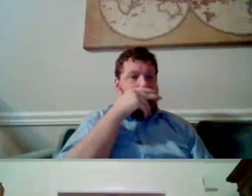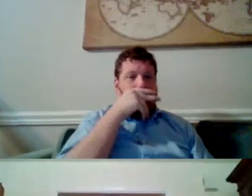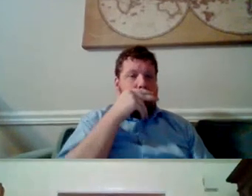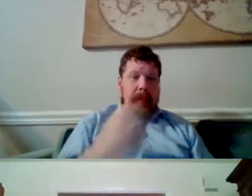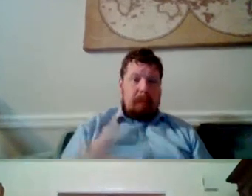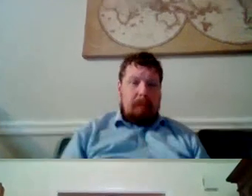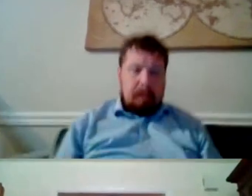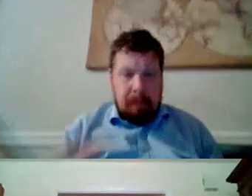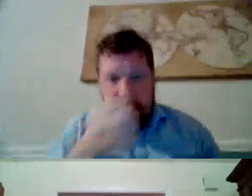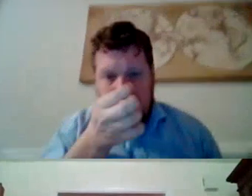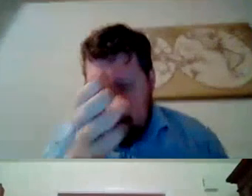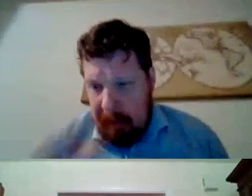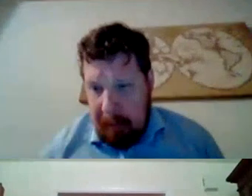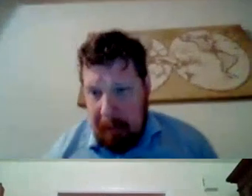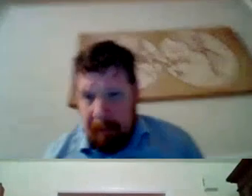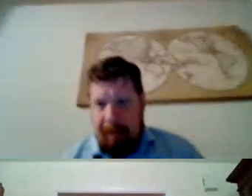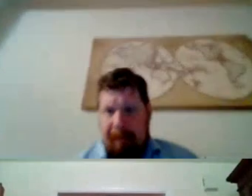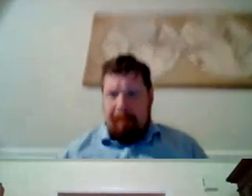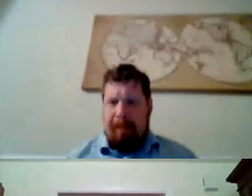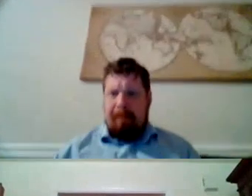Atavalro. Thank you.